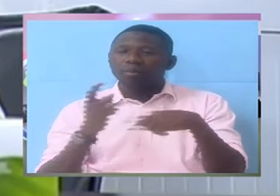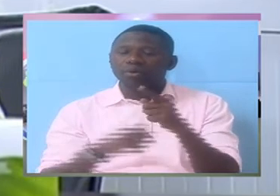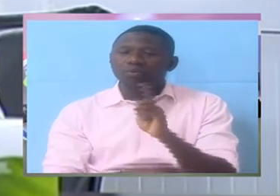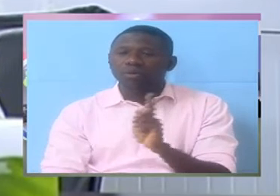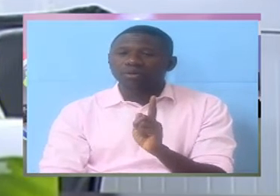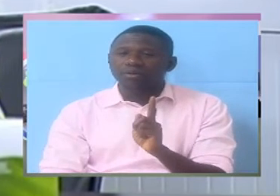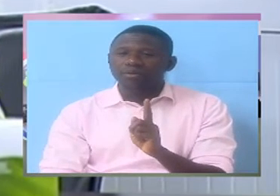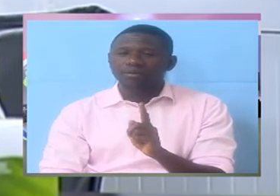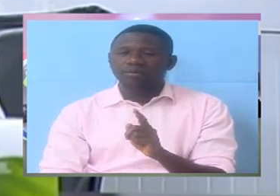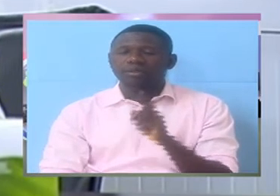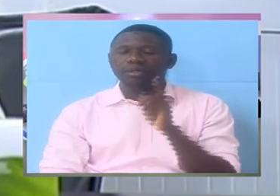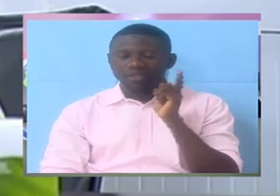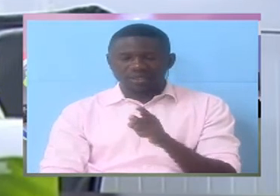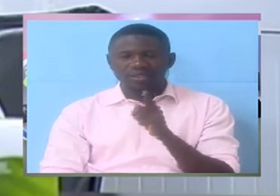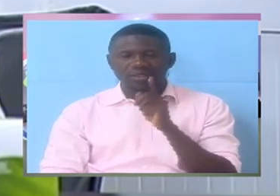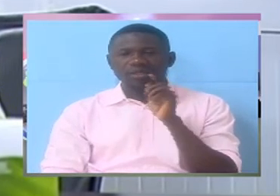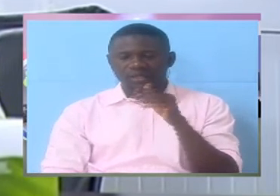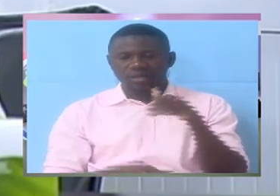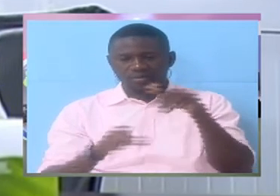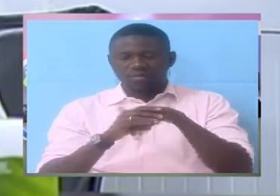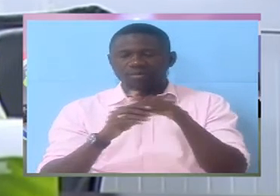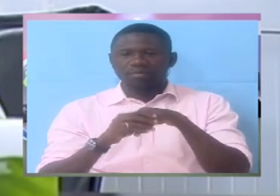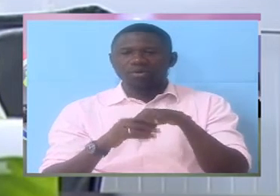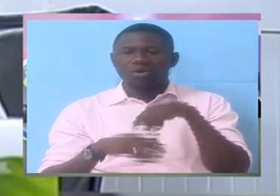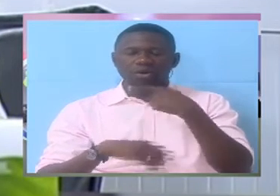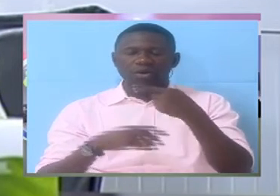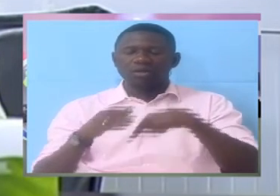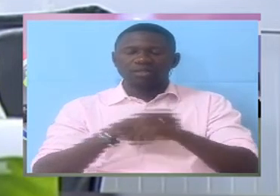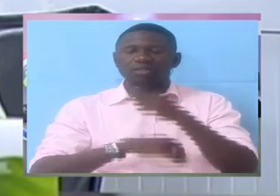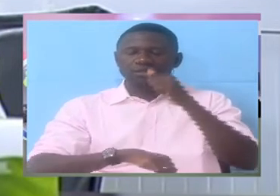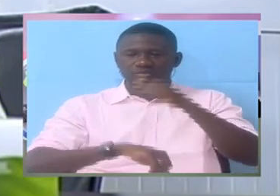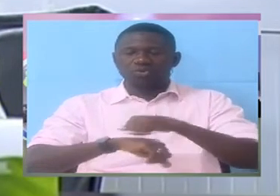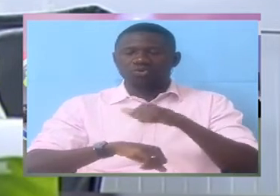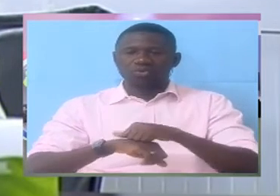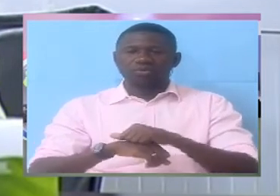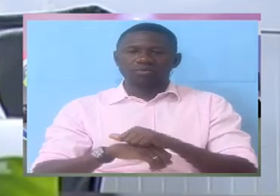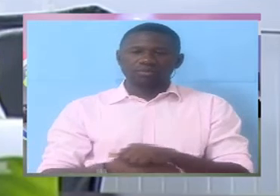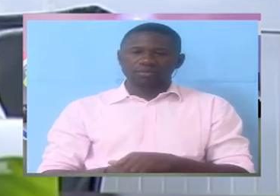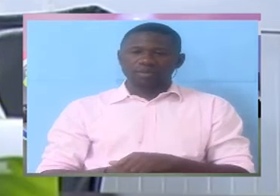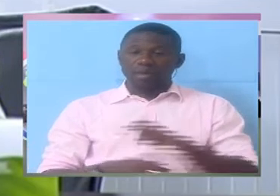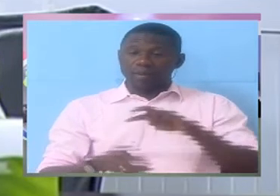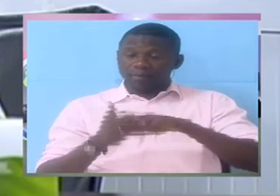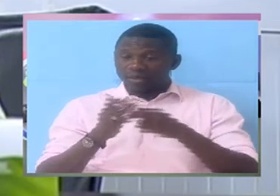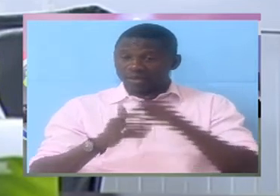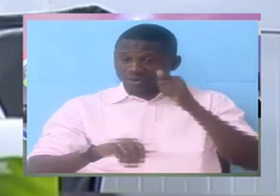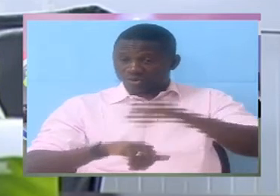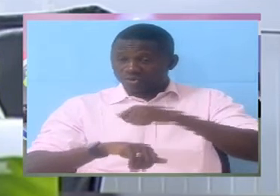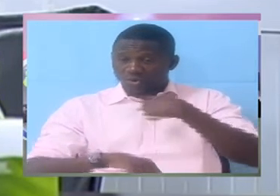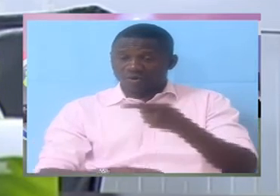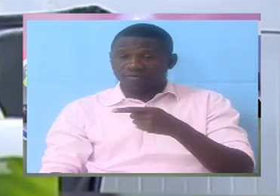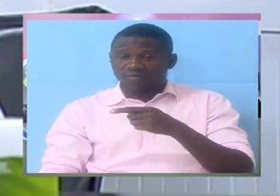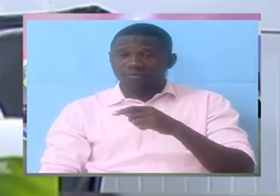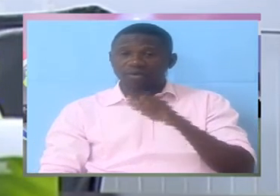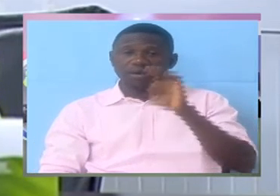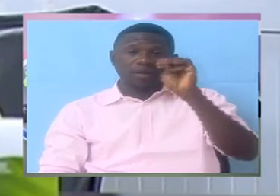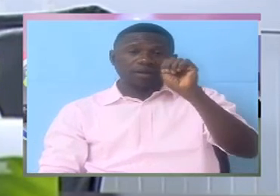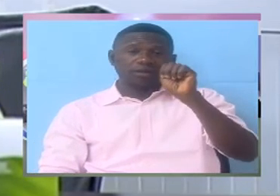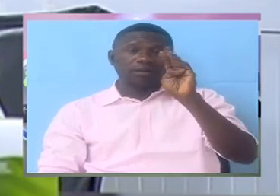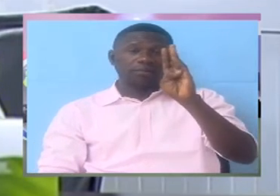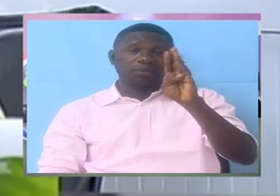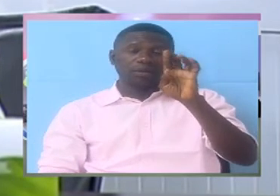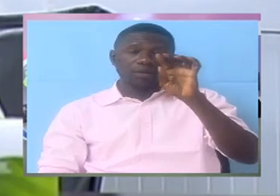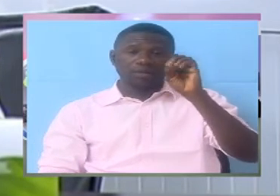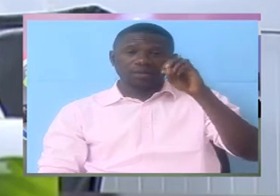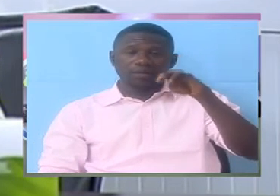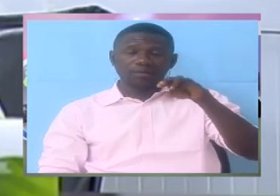That they are part of it. The torture of Ibrahima Baro. Ibrahima Baro la tajireya. Yes, Council.